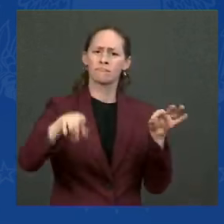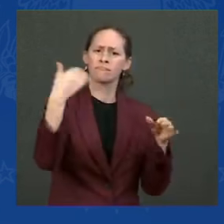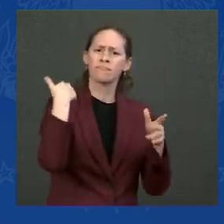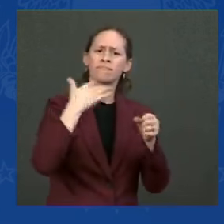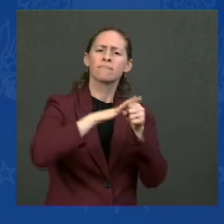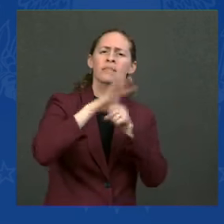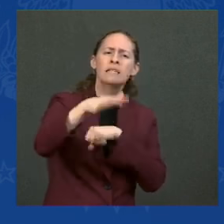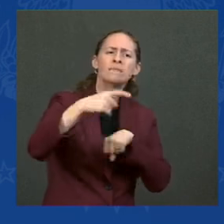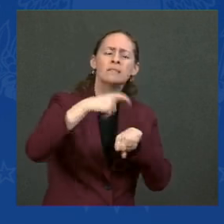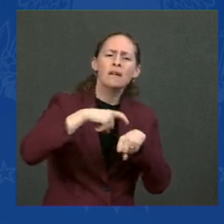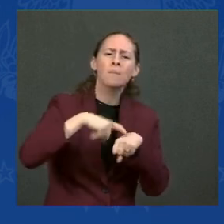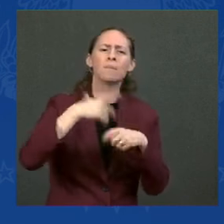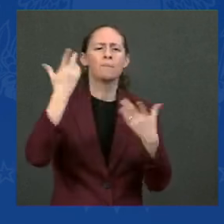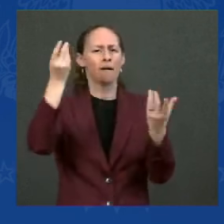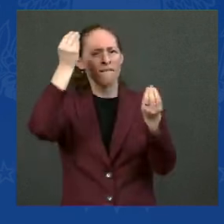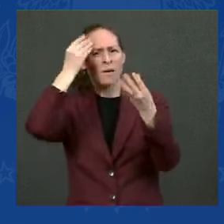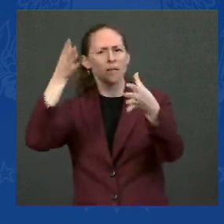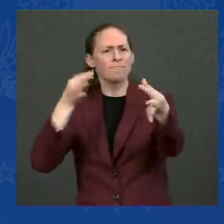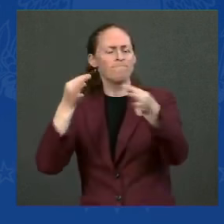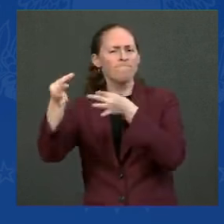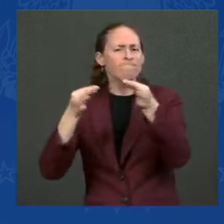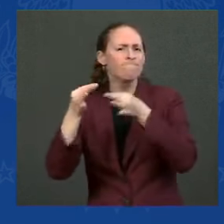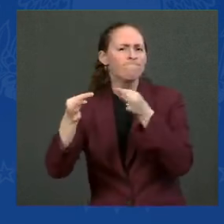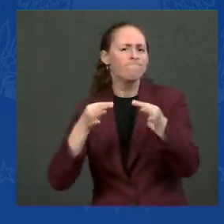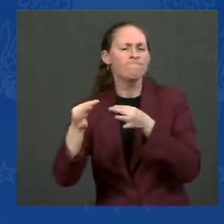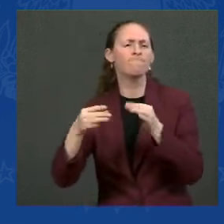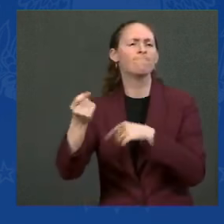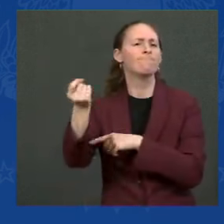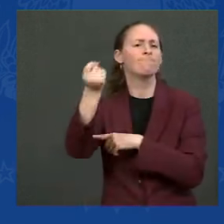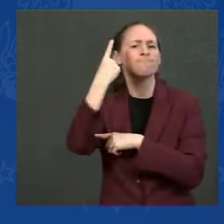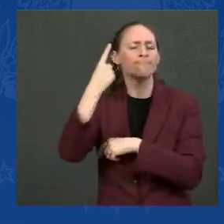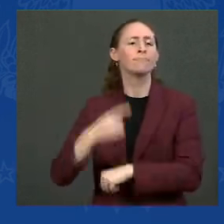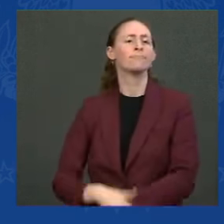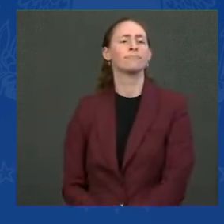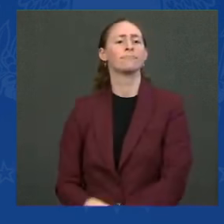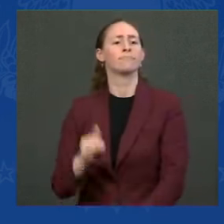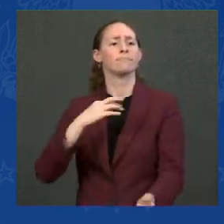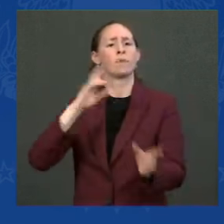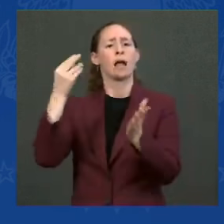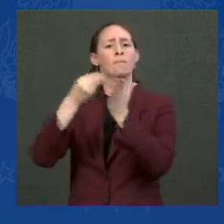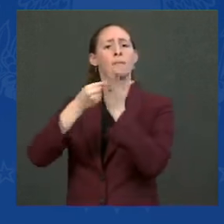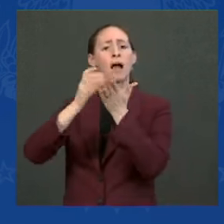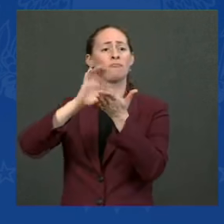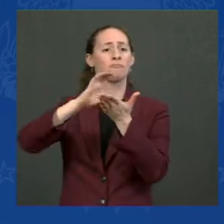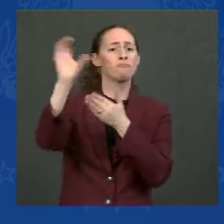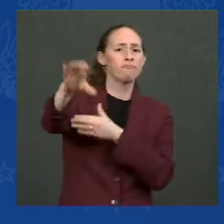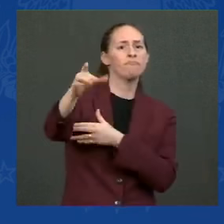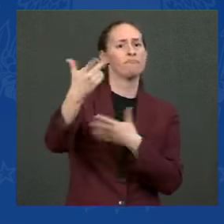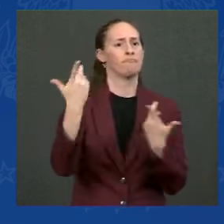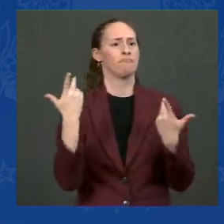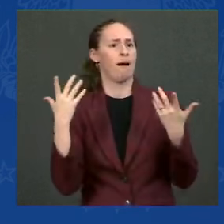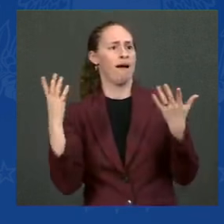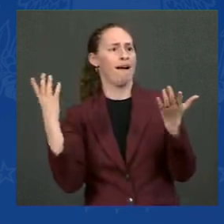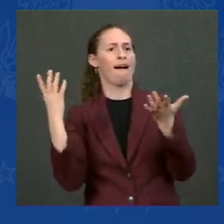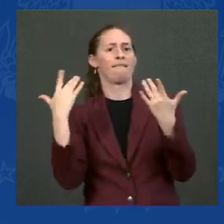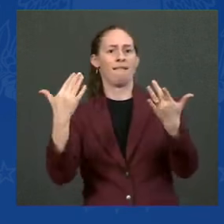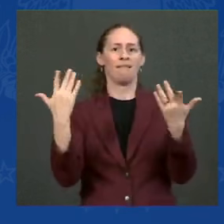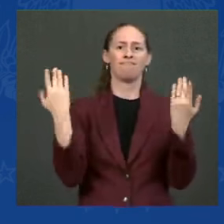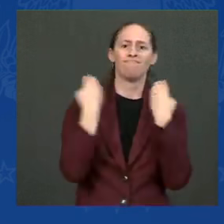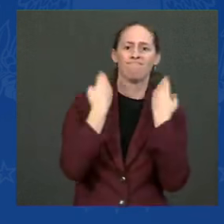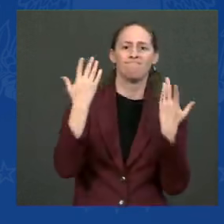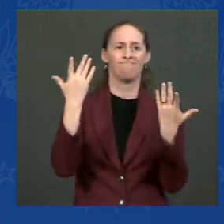developed millions of dollars in incentives. You did here in the city and the state of